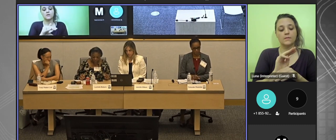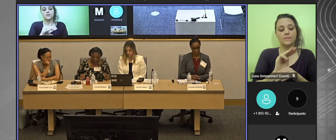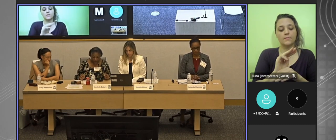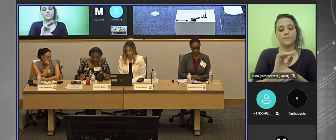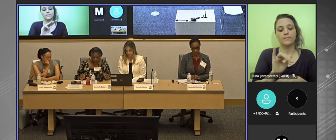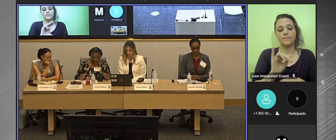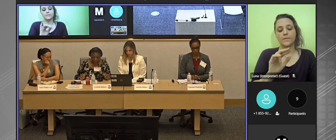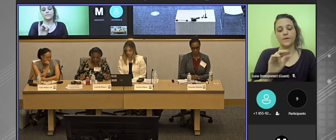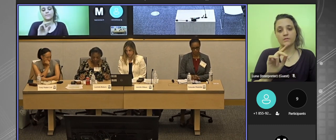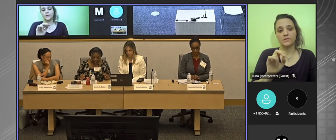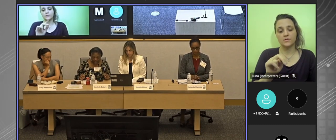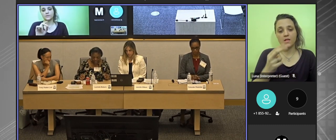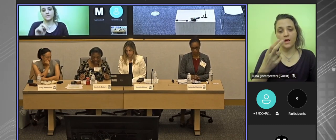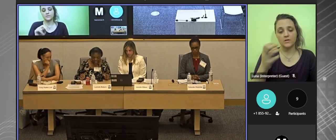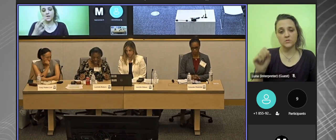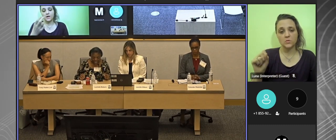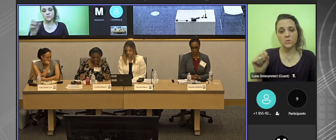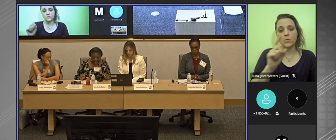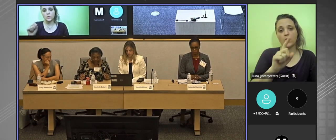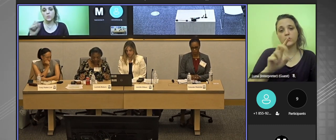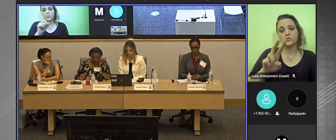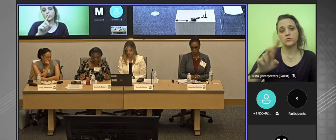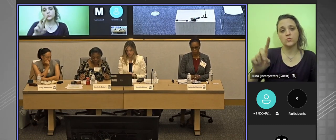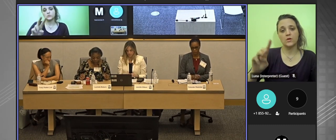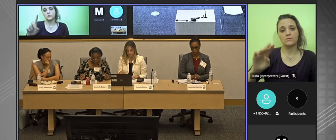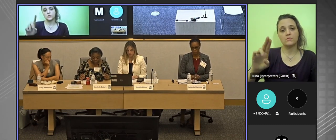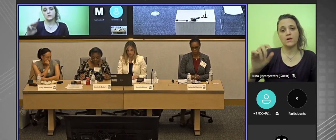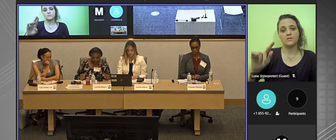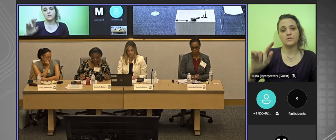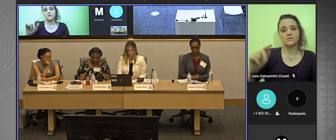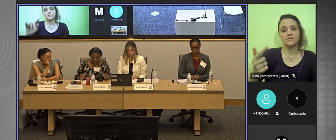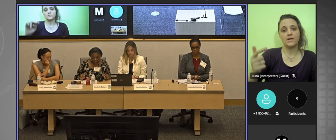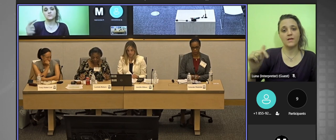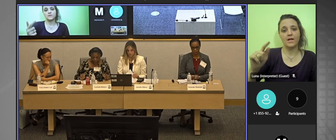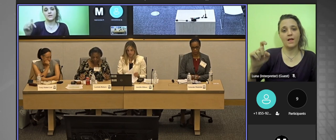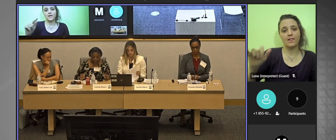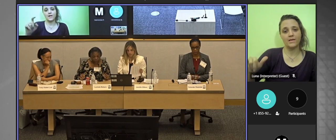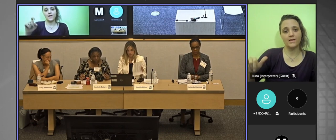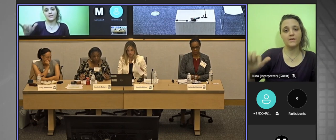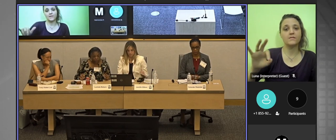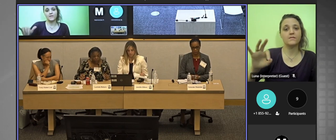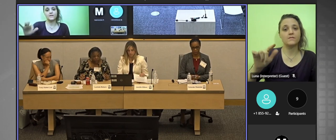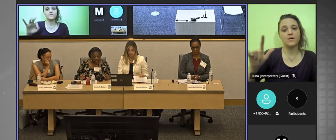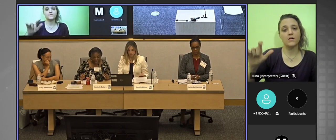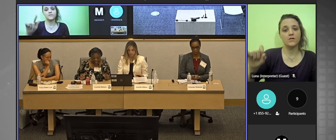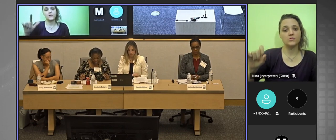at Muirton High School, 121 Mustang